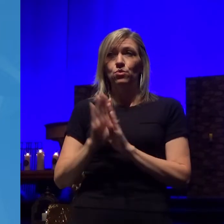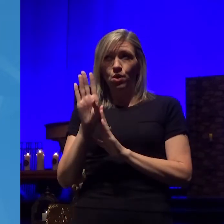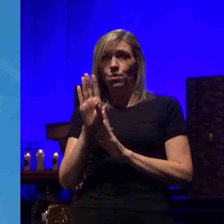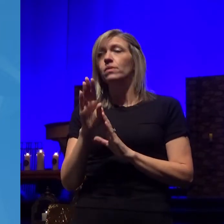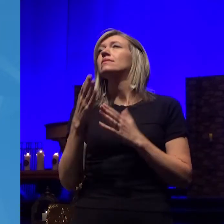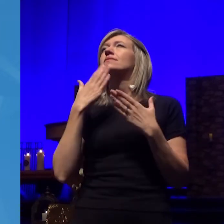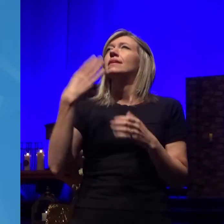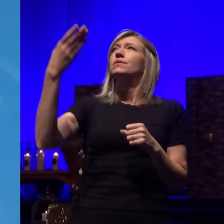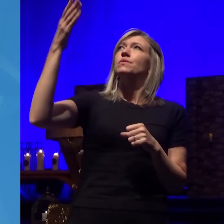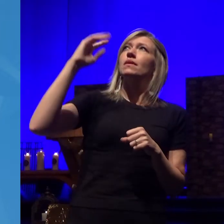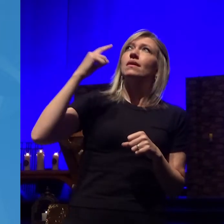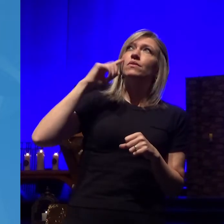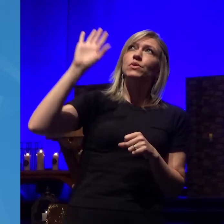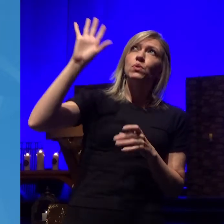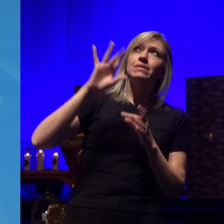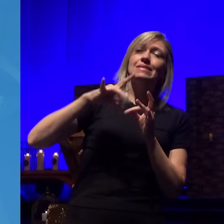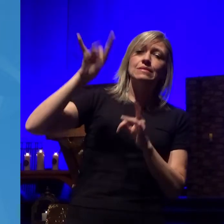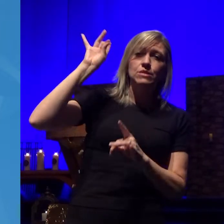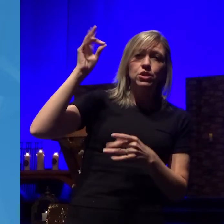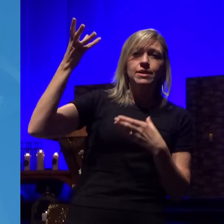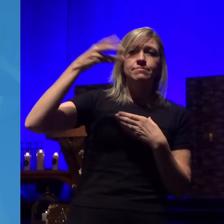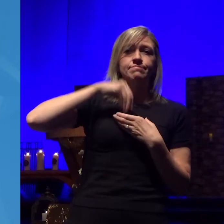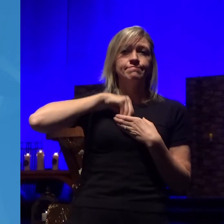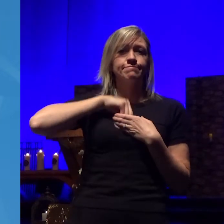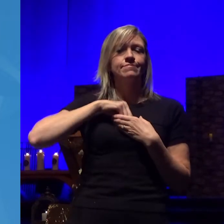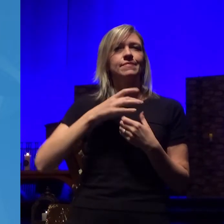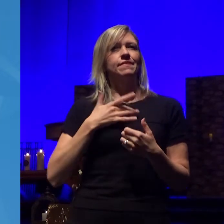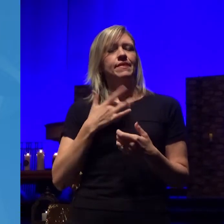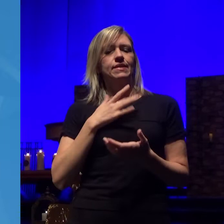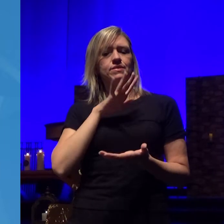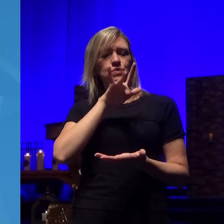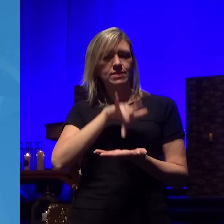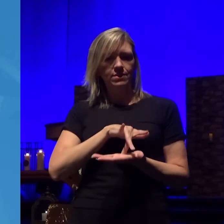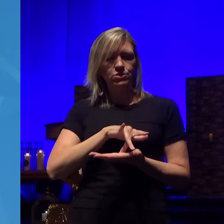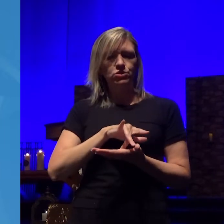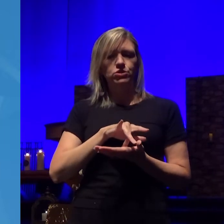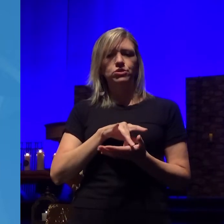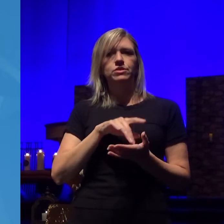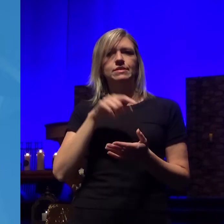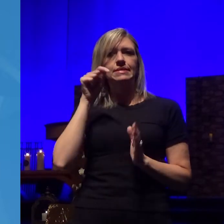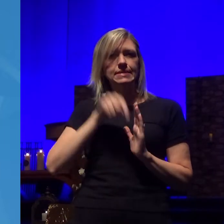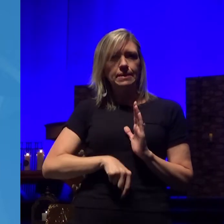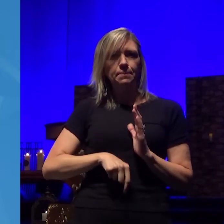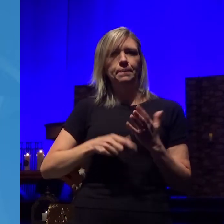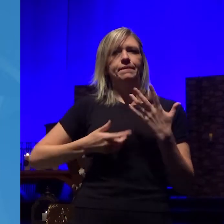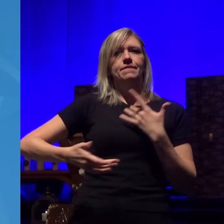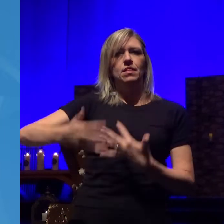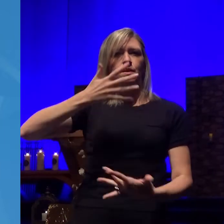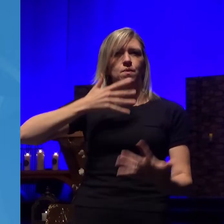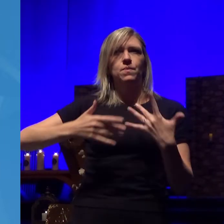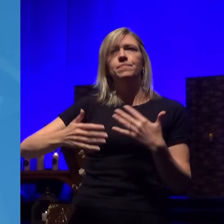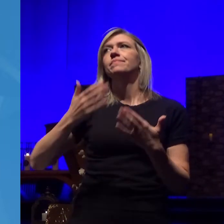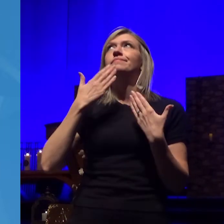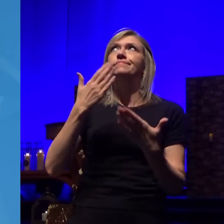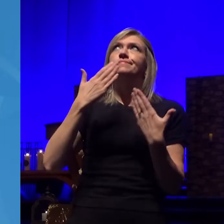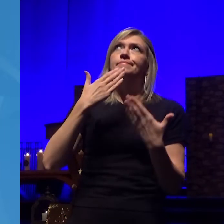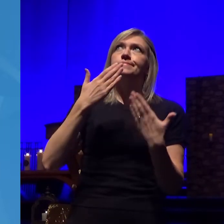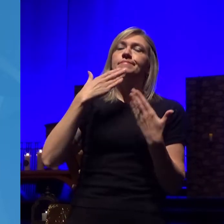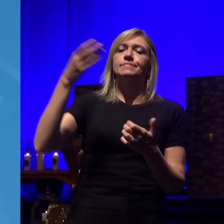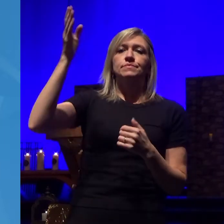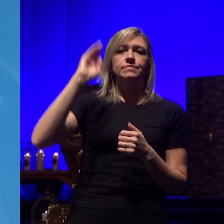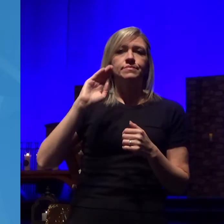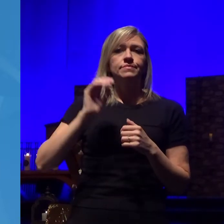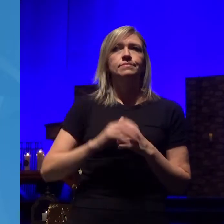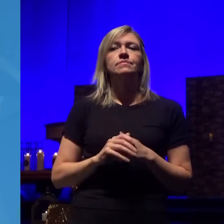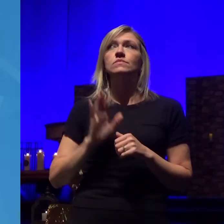grow. Thank you, God, for your spirit in me, the feeling to center, to deepen, and flow. Thank you, God, thank you,